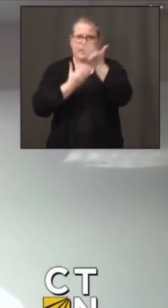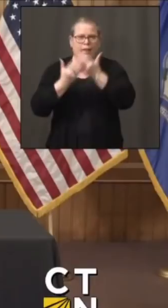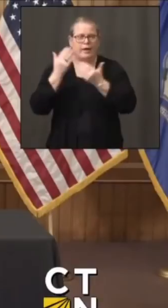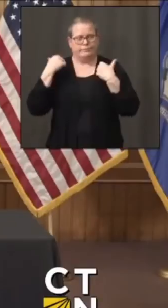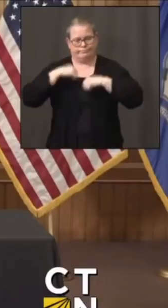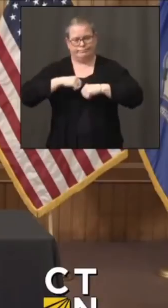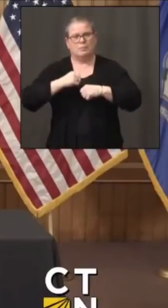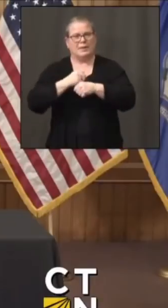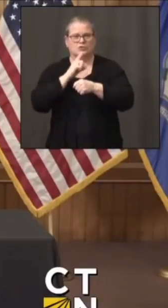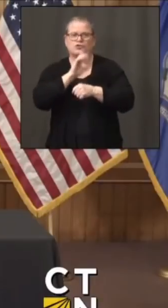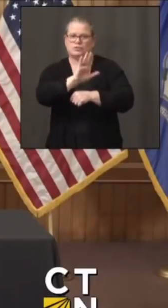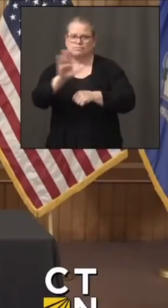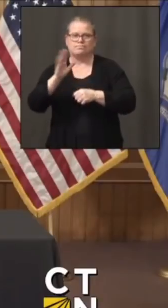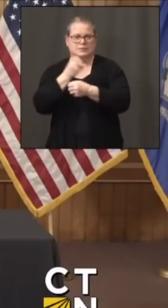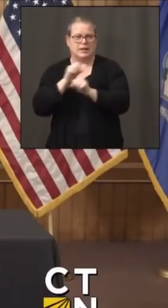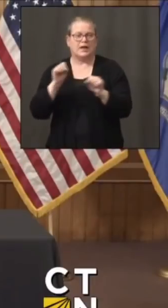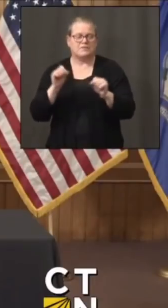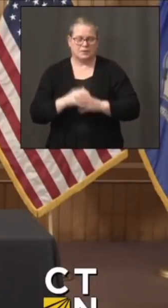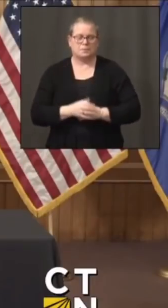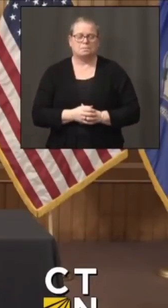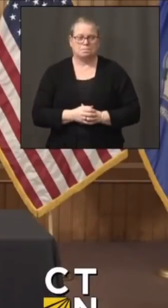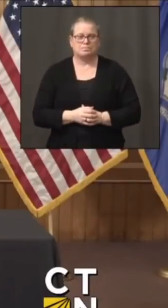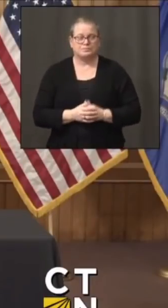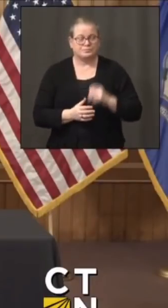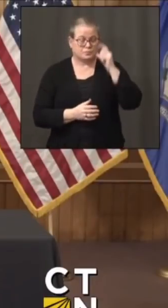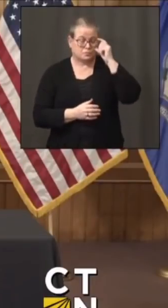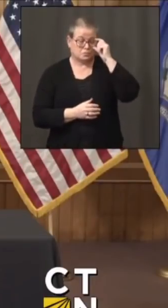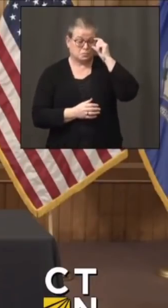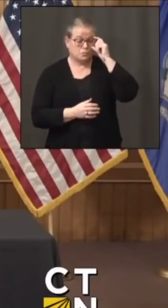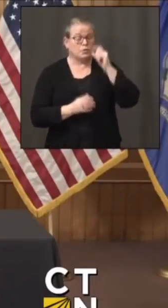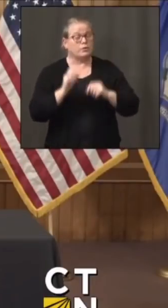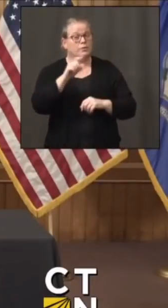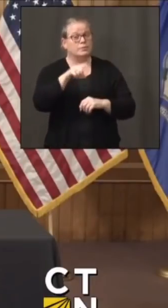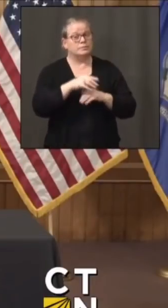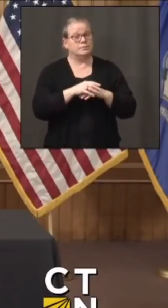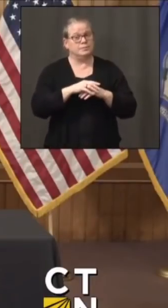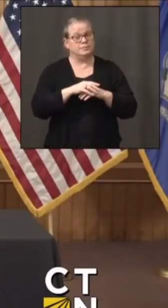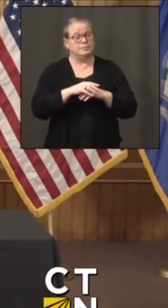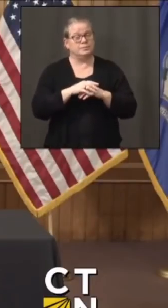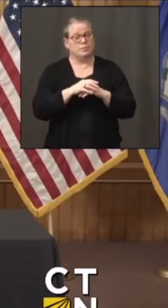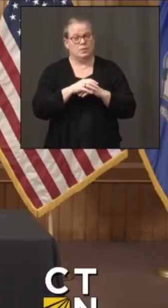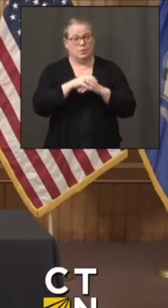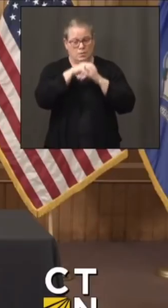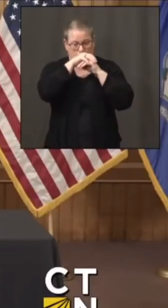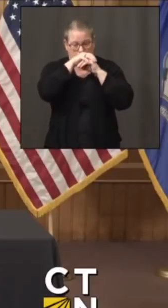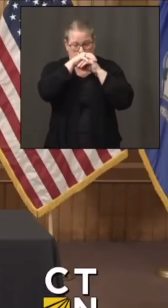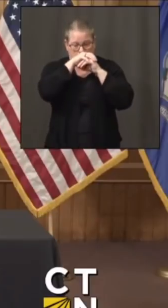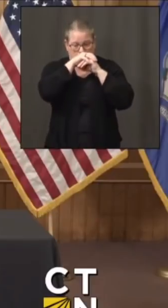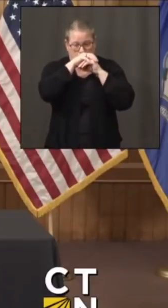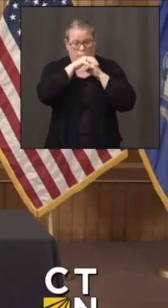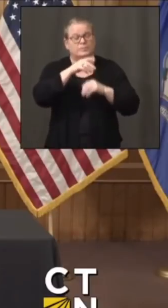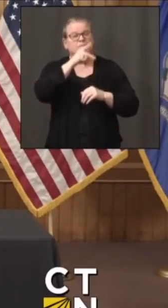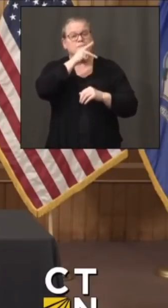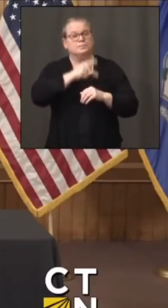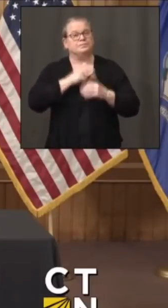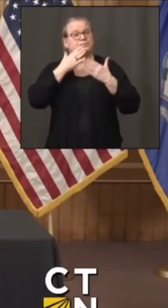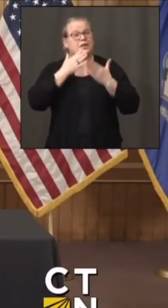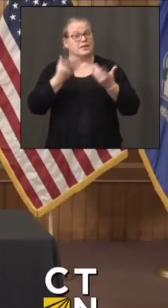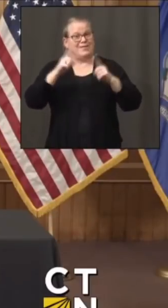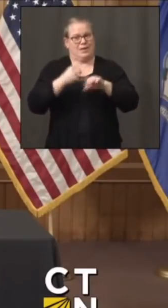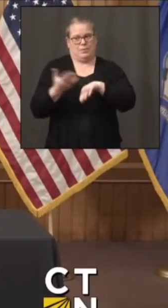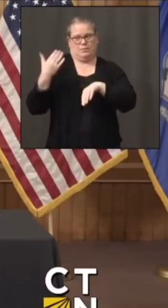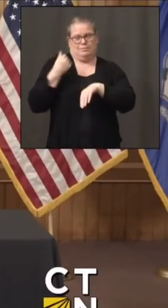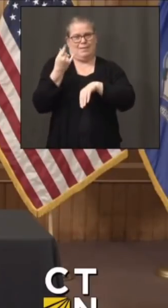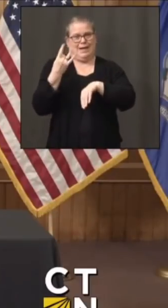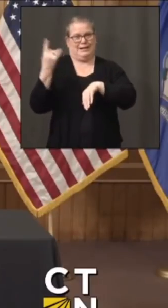Thanks. Governor, it's been 18 days since Thanksgiving, so are we over that potential holiday